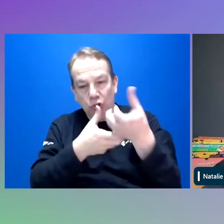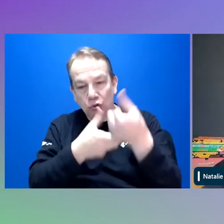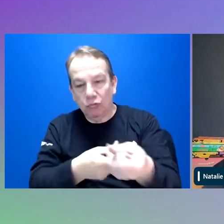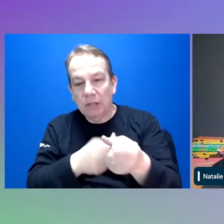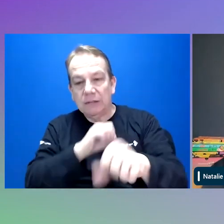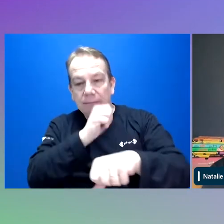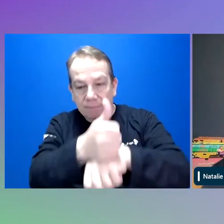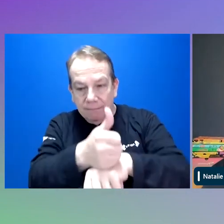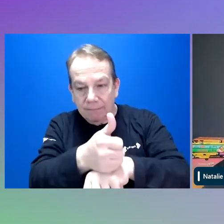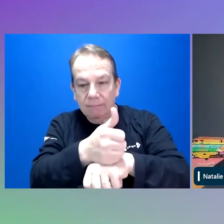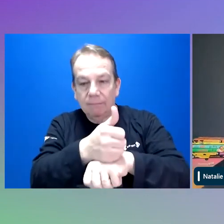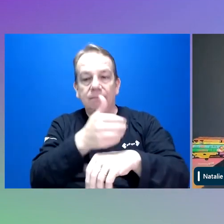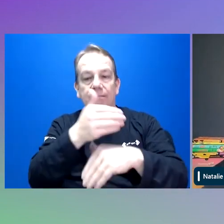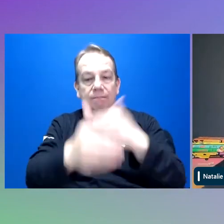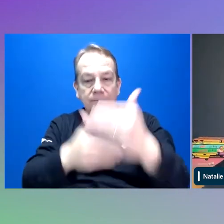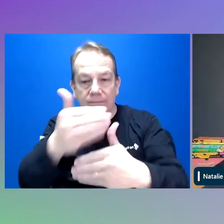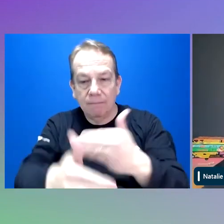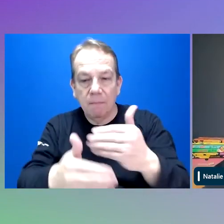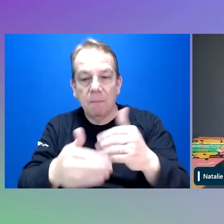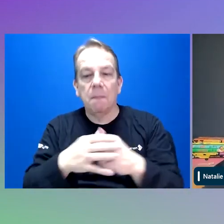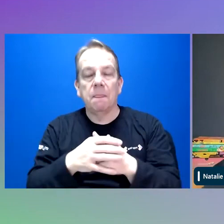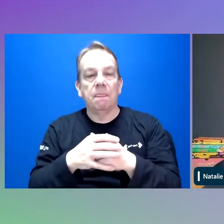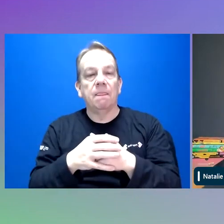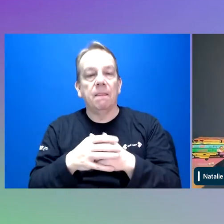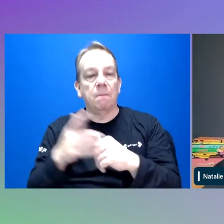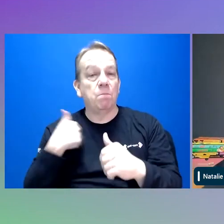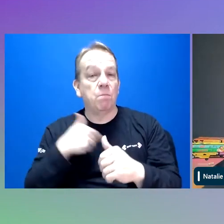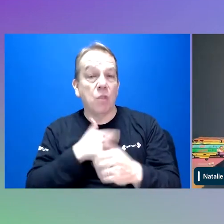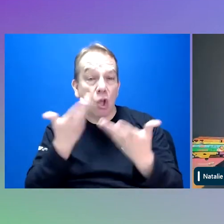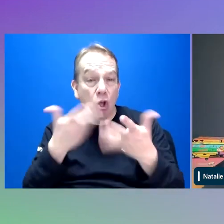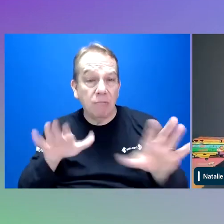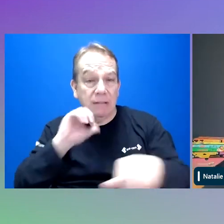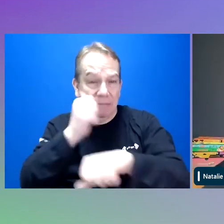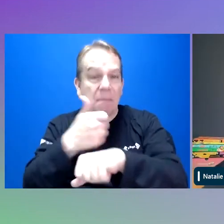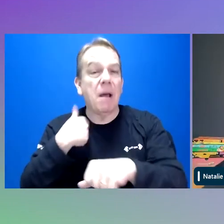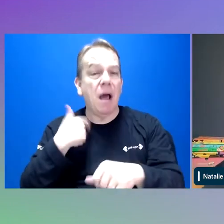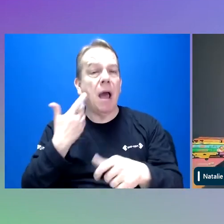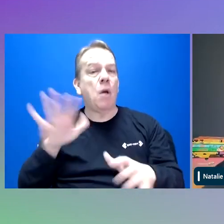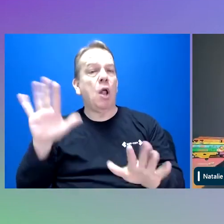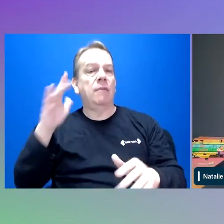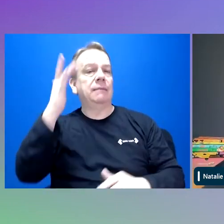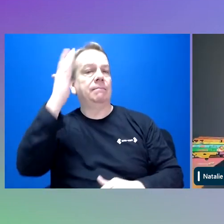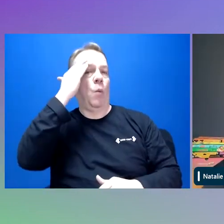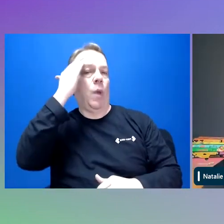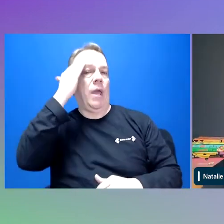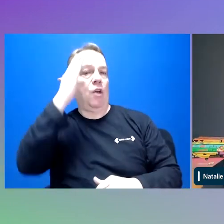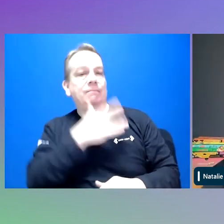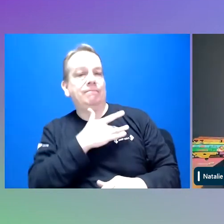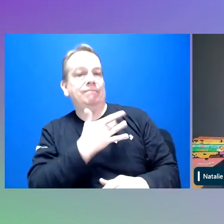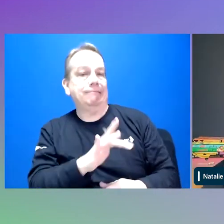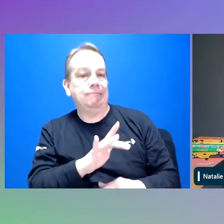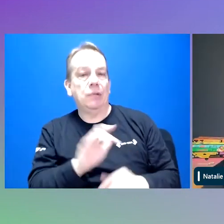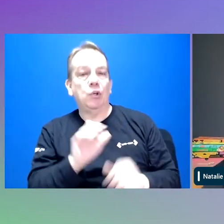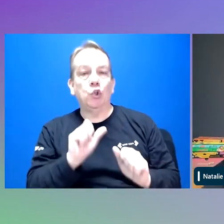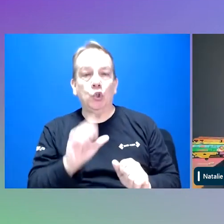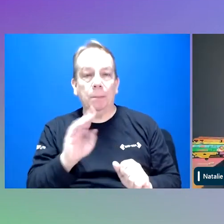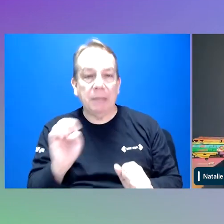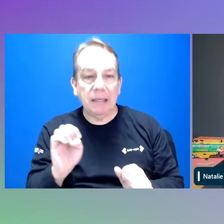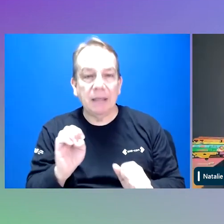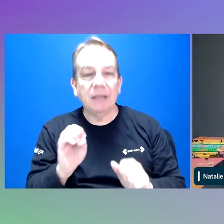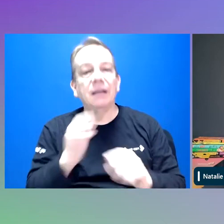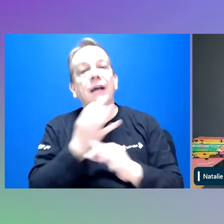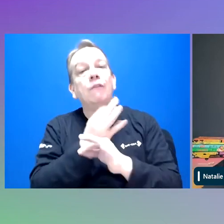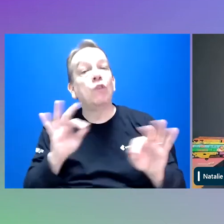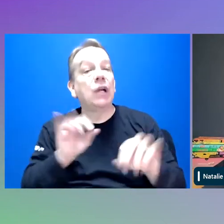and amounts of that team that already have, but I am aware of that it is potentially like free